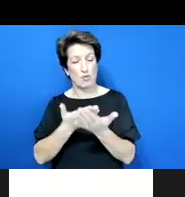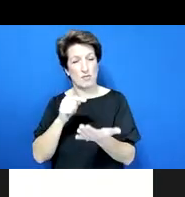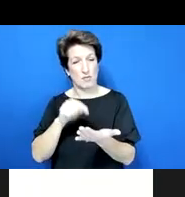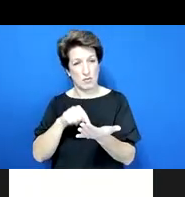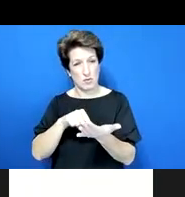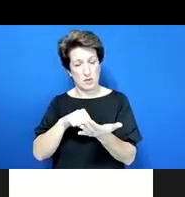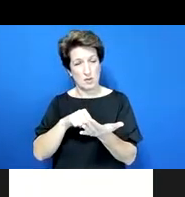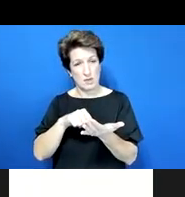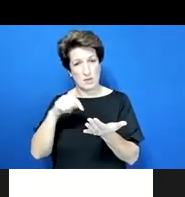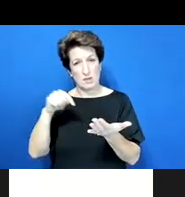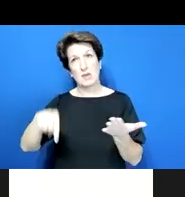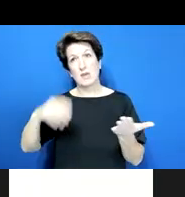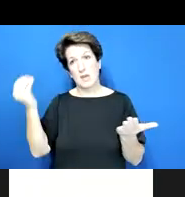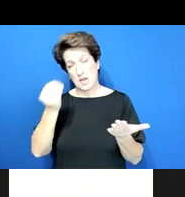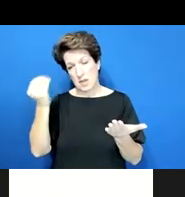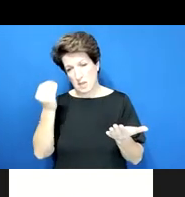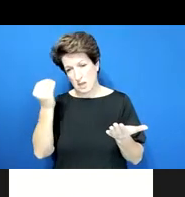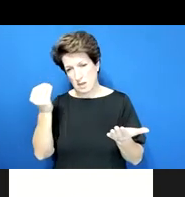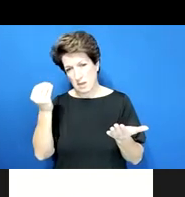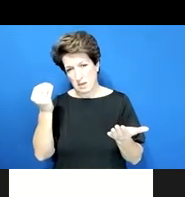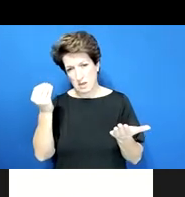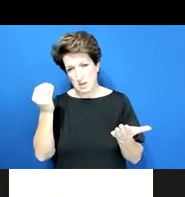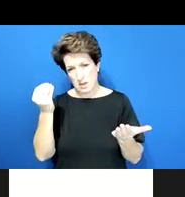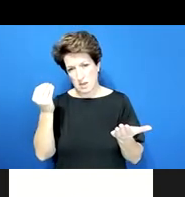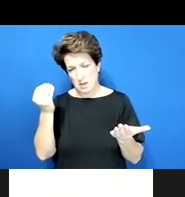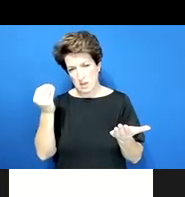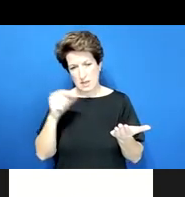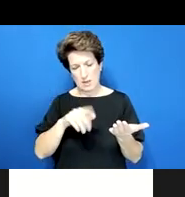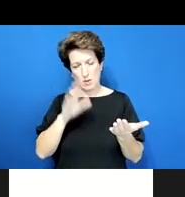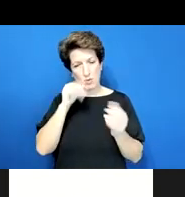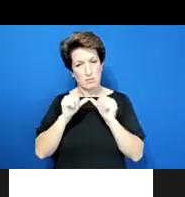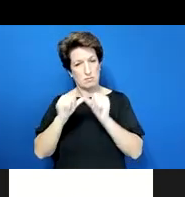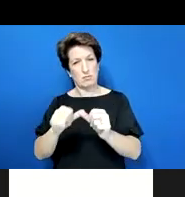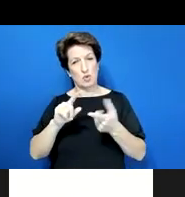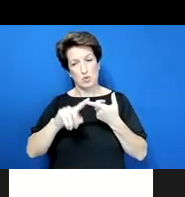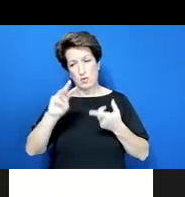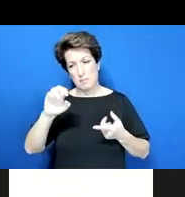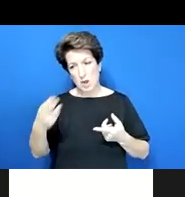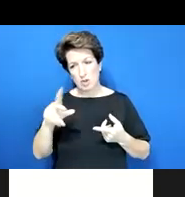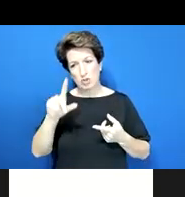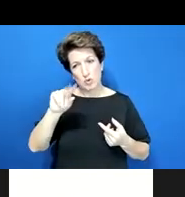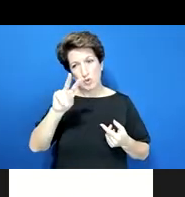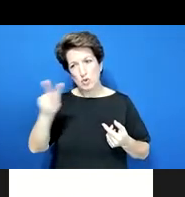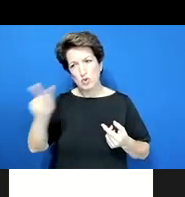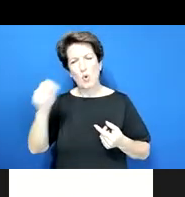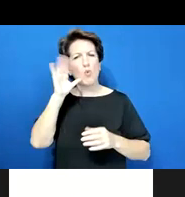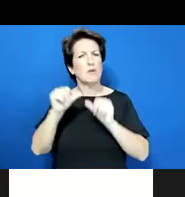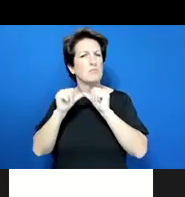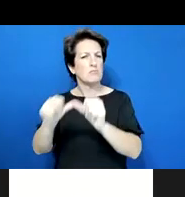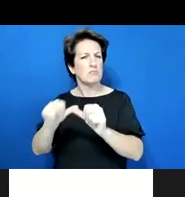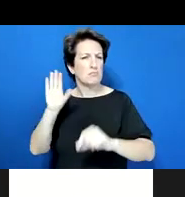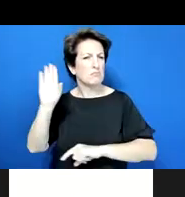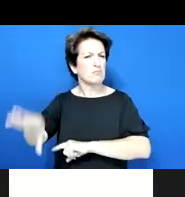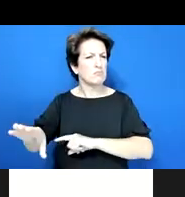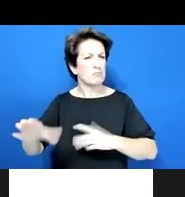Ontario is valid until March 2022, or it's more? Because some of the